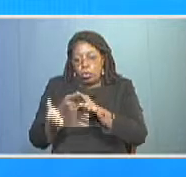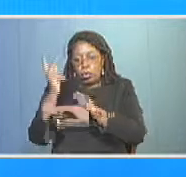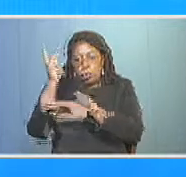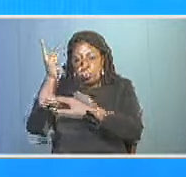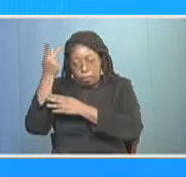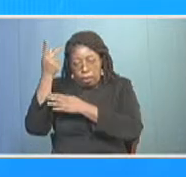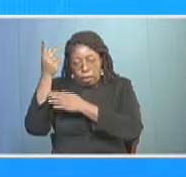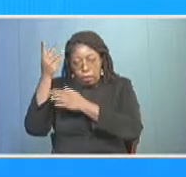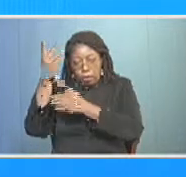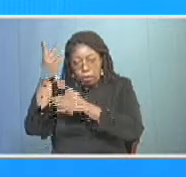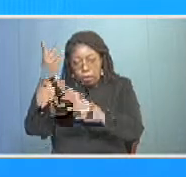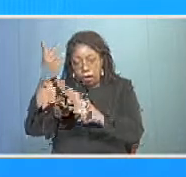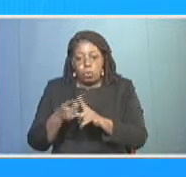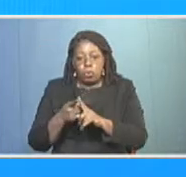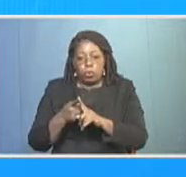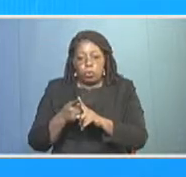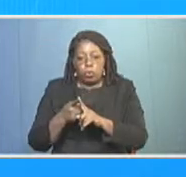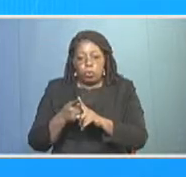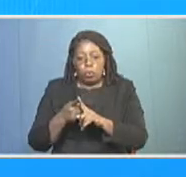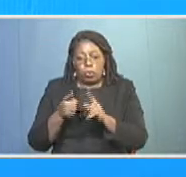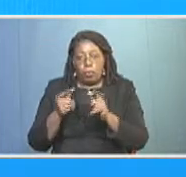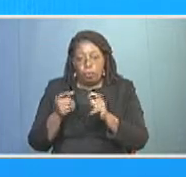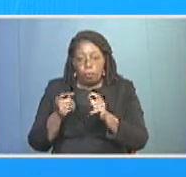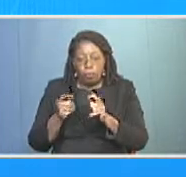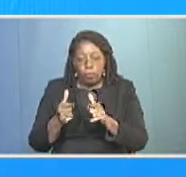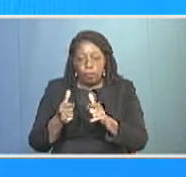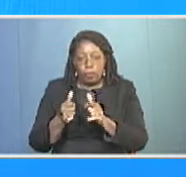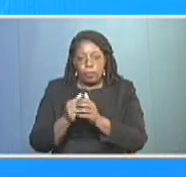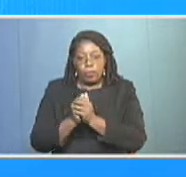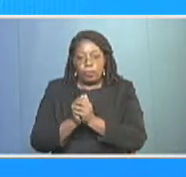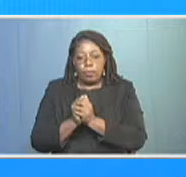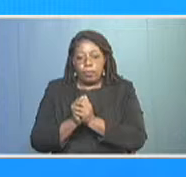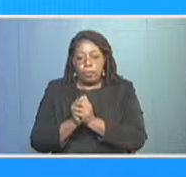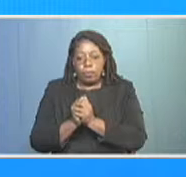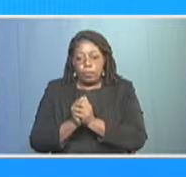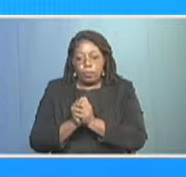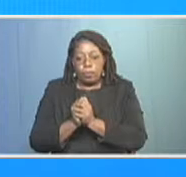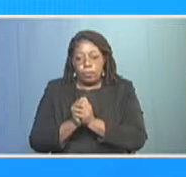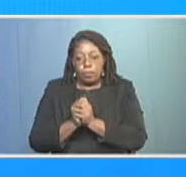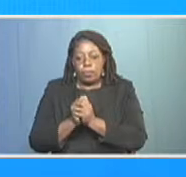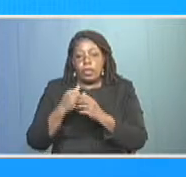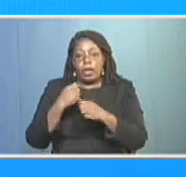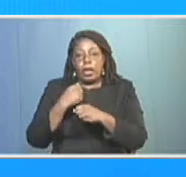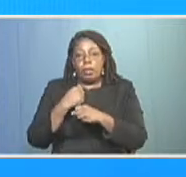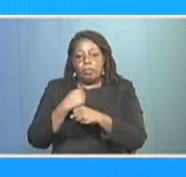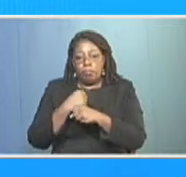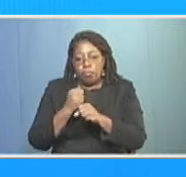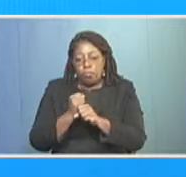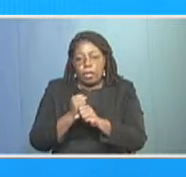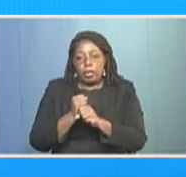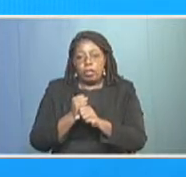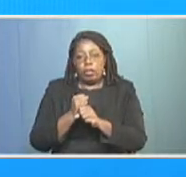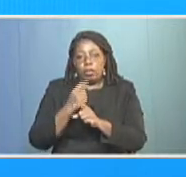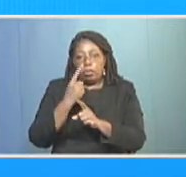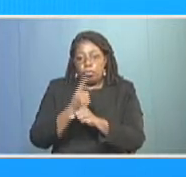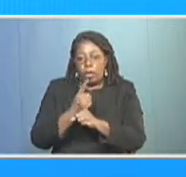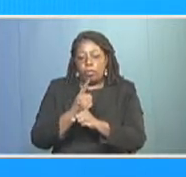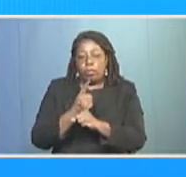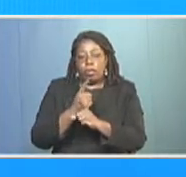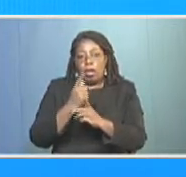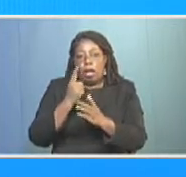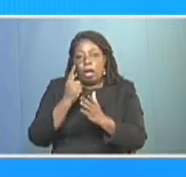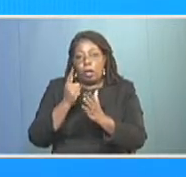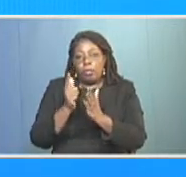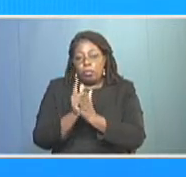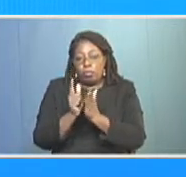parliamentarians to urgently put the necessary legislation and courts in place, a specialized